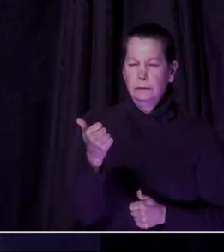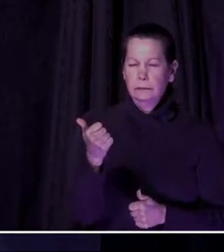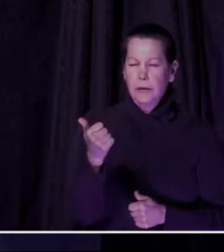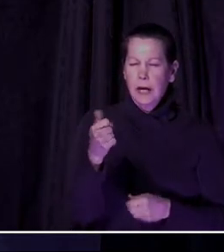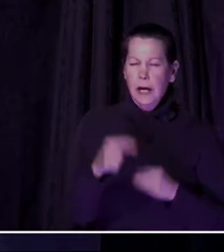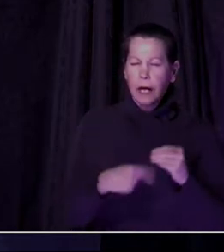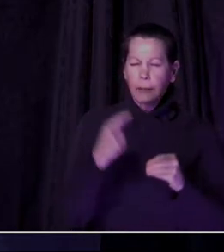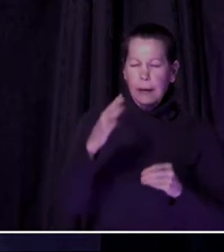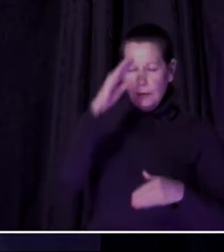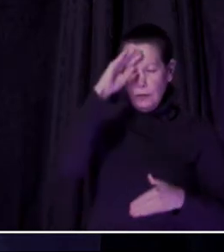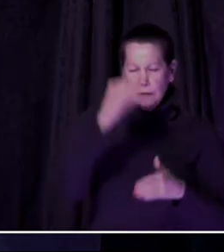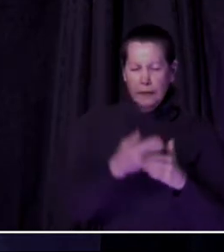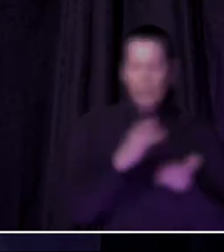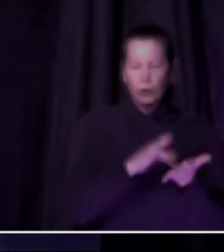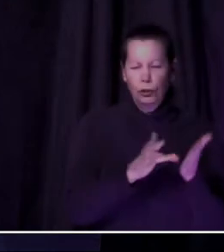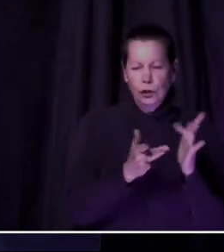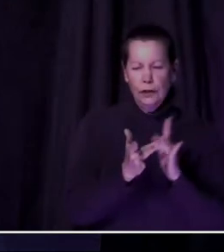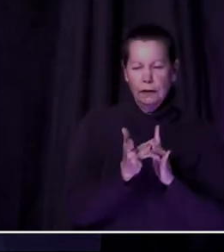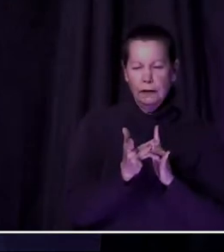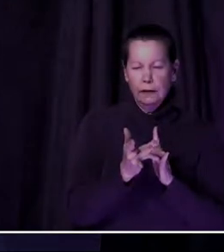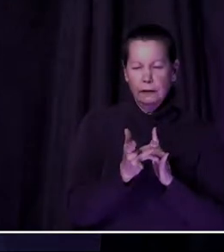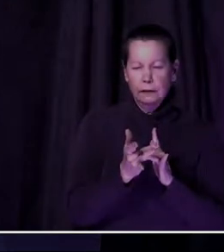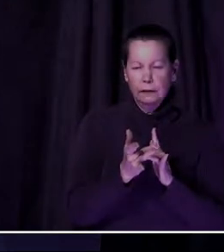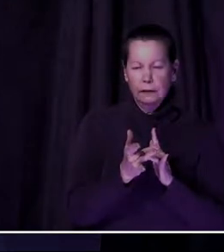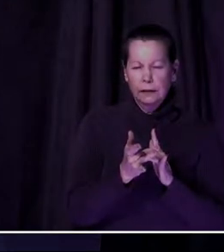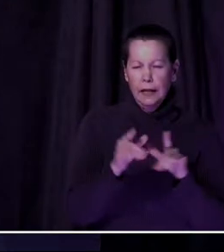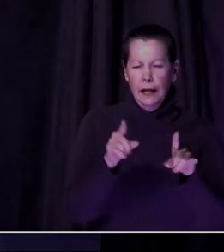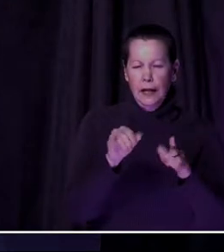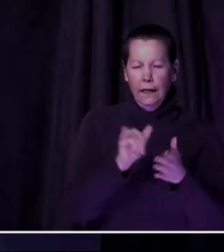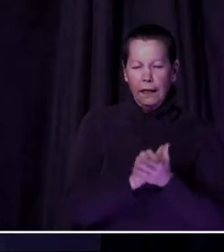about your son, Jesus, that they also